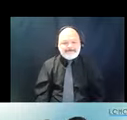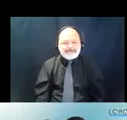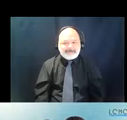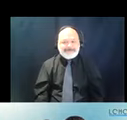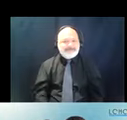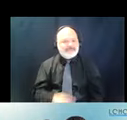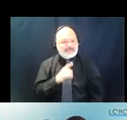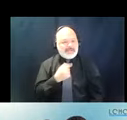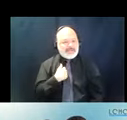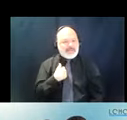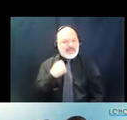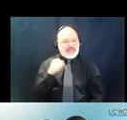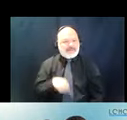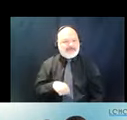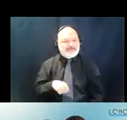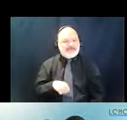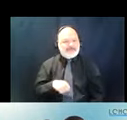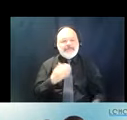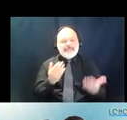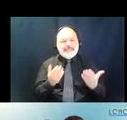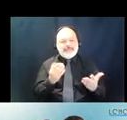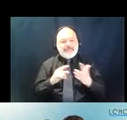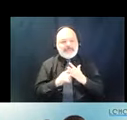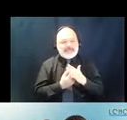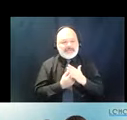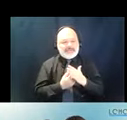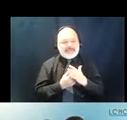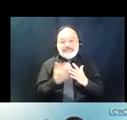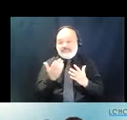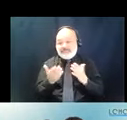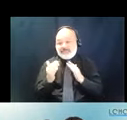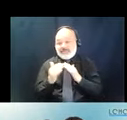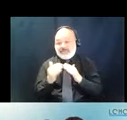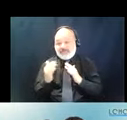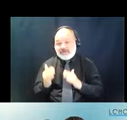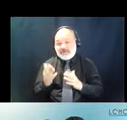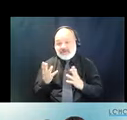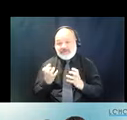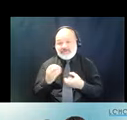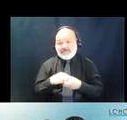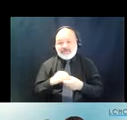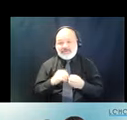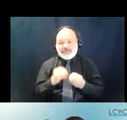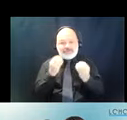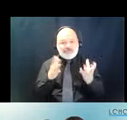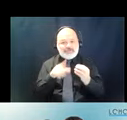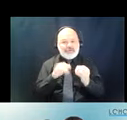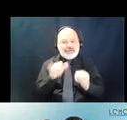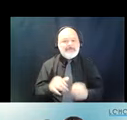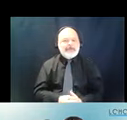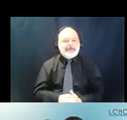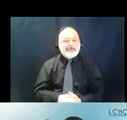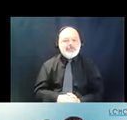Sure, I can maybe start and my colleagues can fill in any gaps.